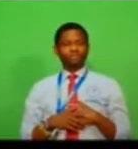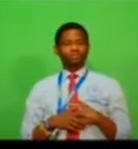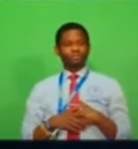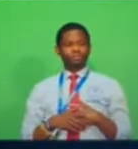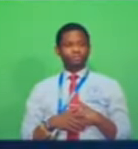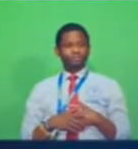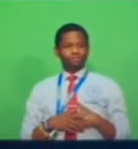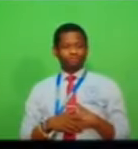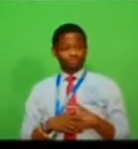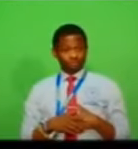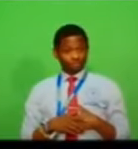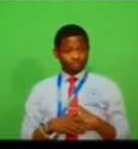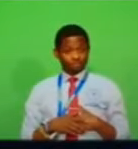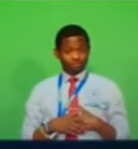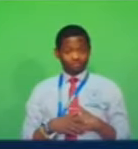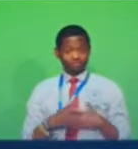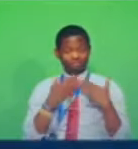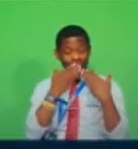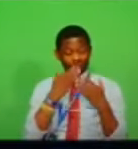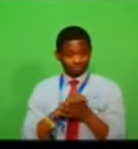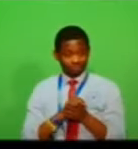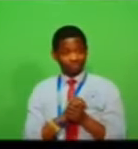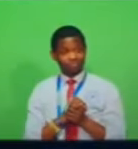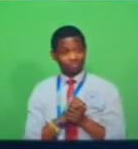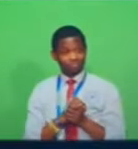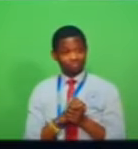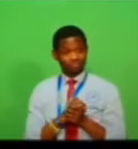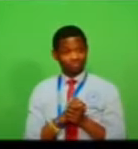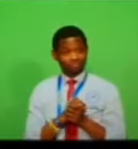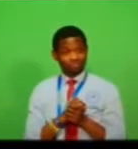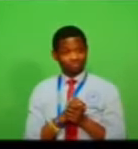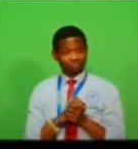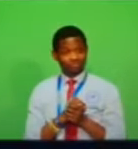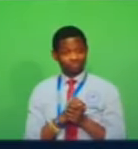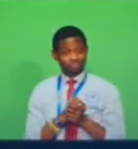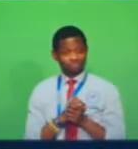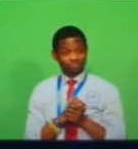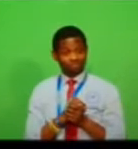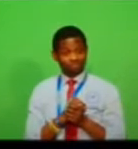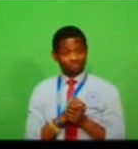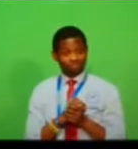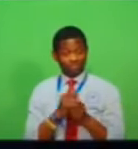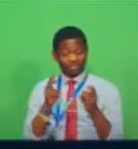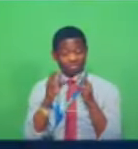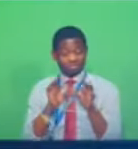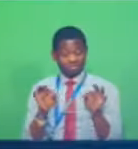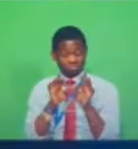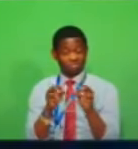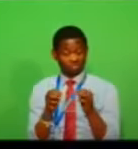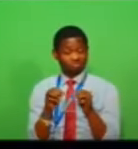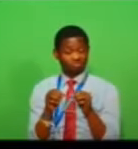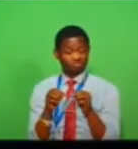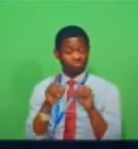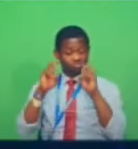Thank you. That's so inspiring hearing, because I think this is such an important subject of balance. I would just like